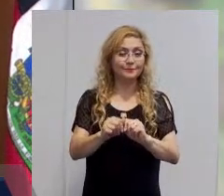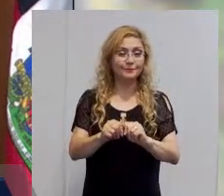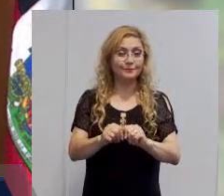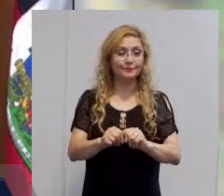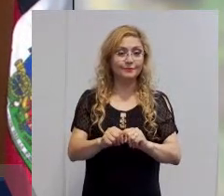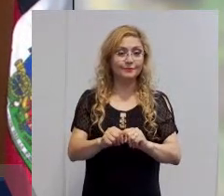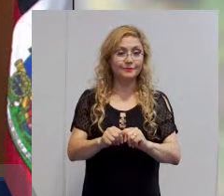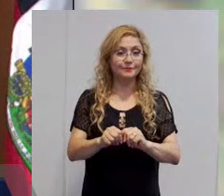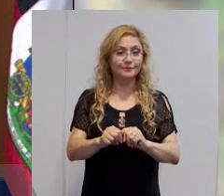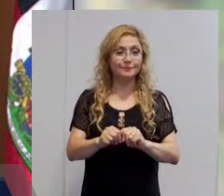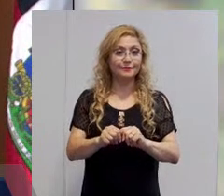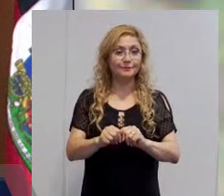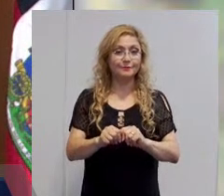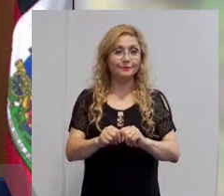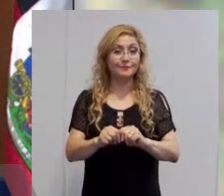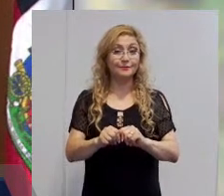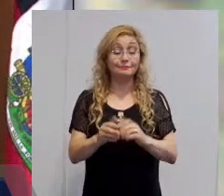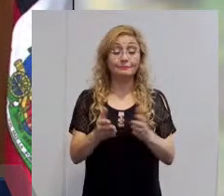Farming.